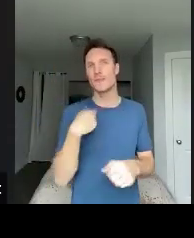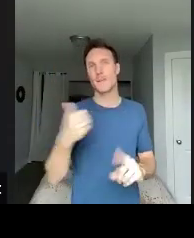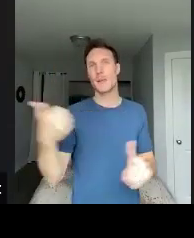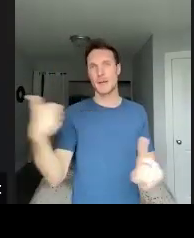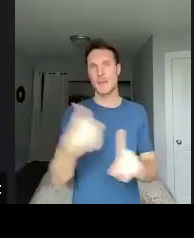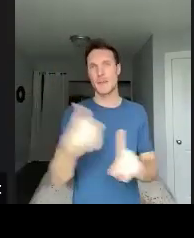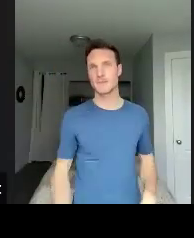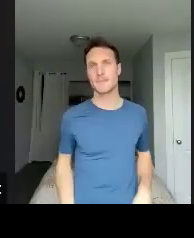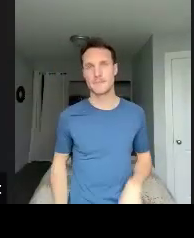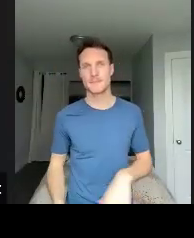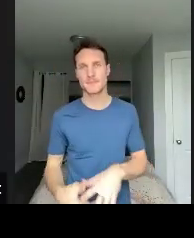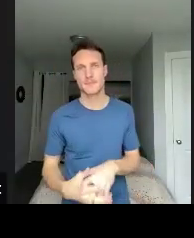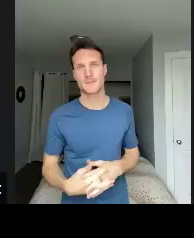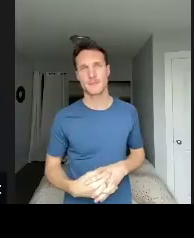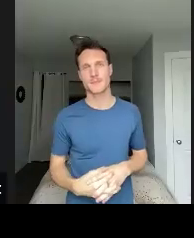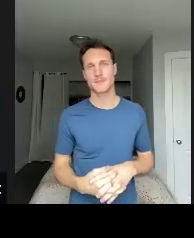Thanks, Seth.